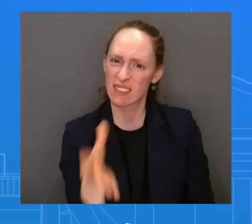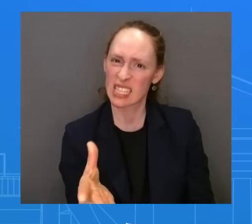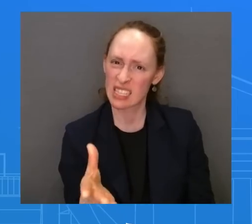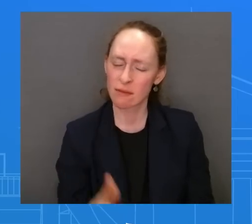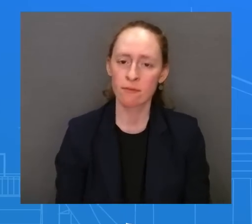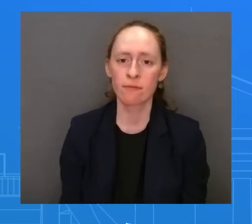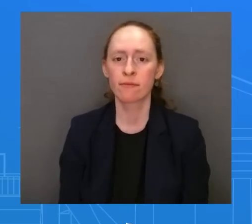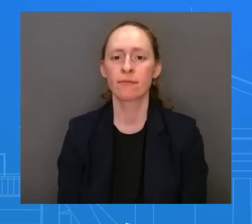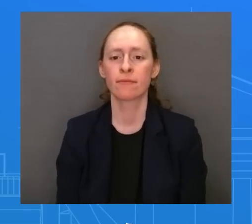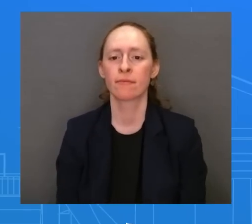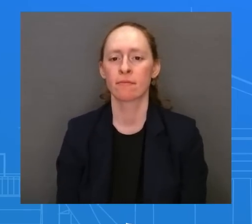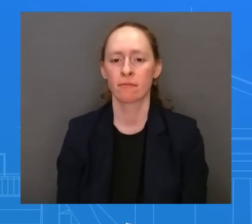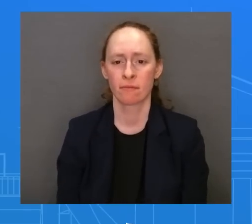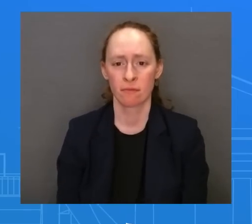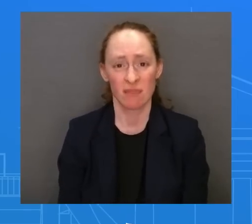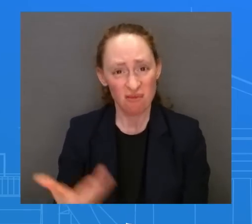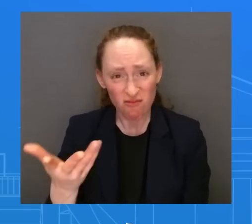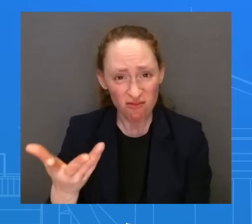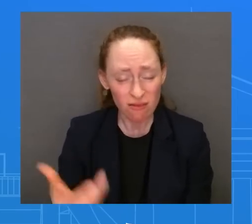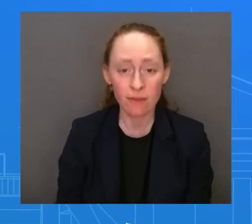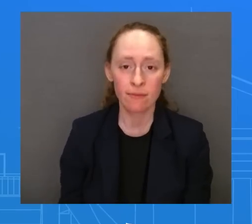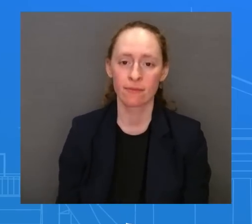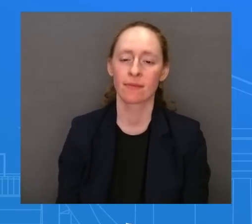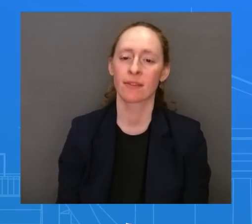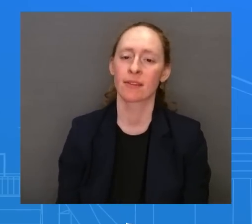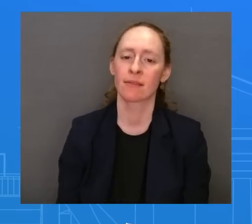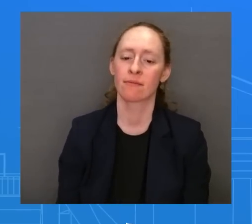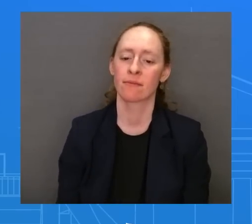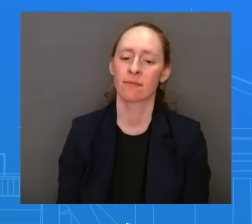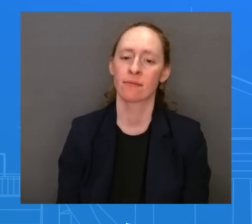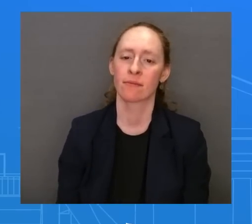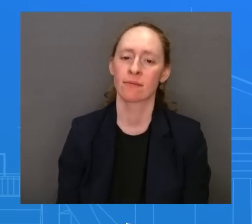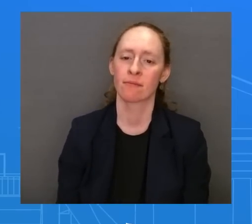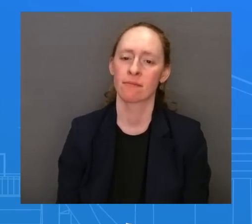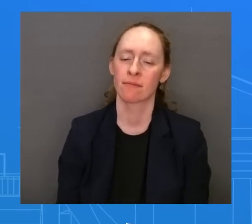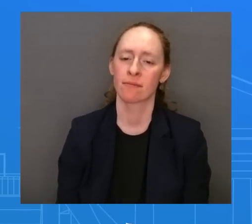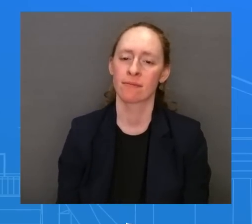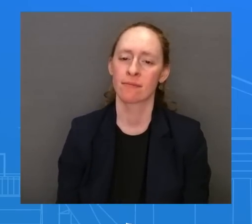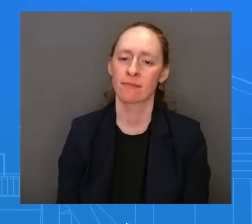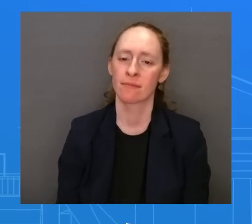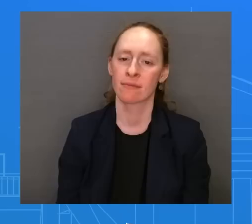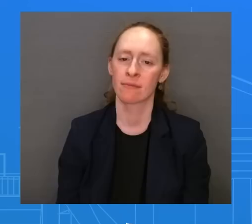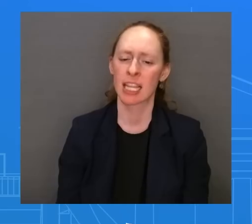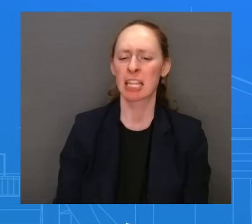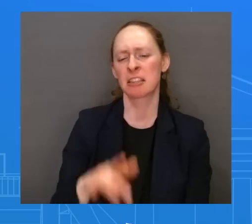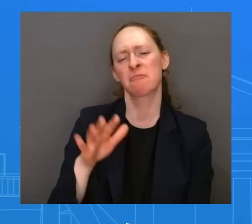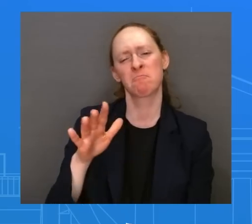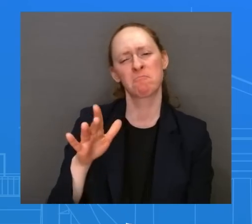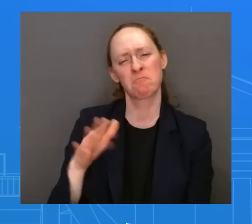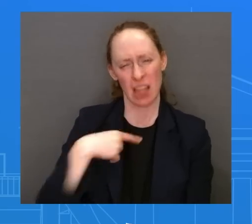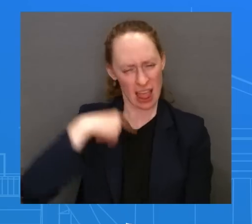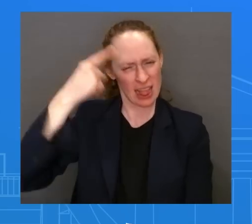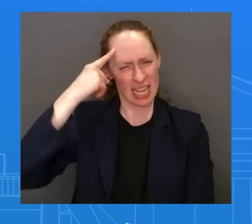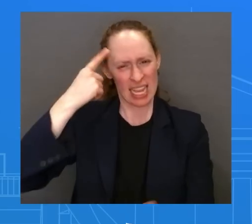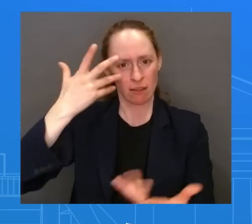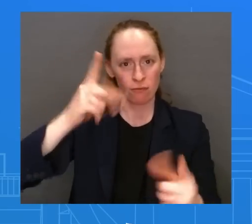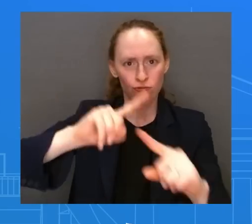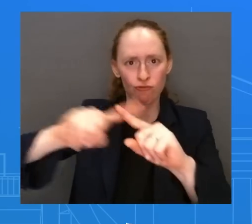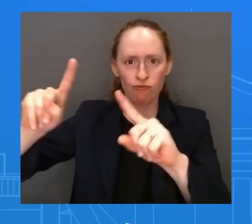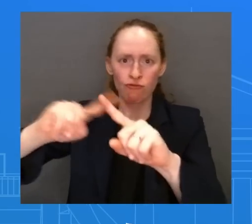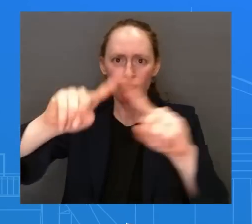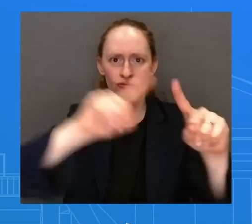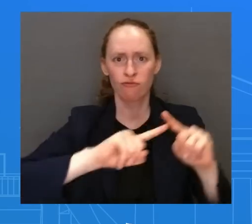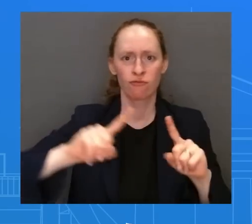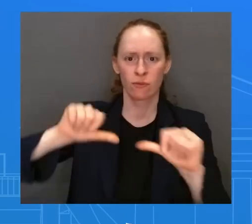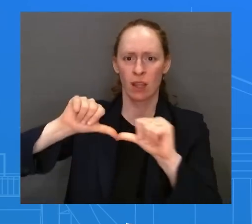that we voluntarily the agencies voluntarily decided to go conduct after Action reviews nobody told them to do that that wasn't